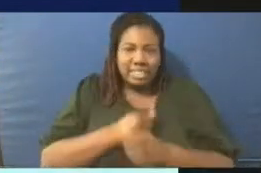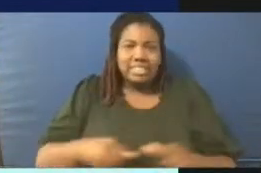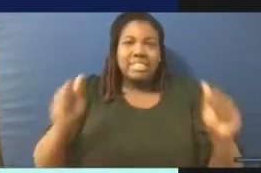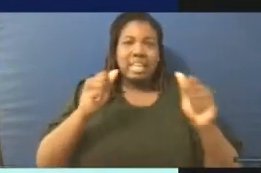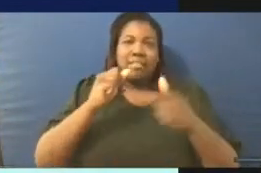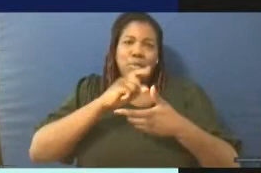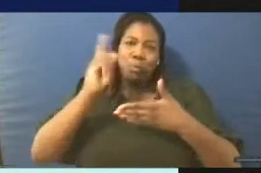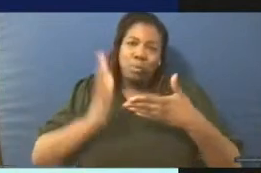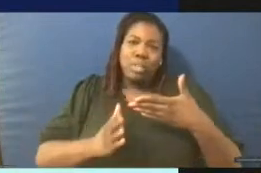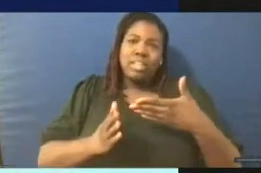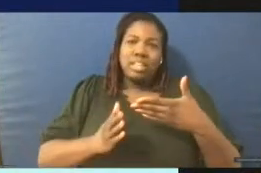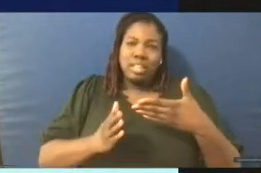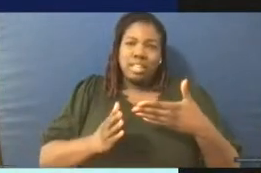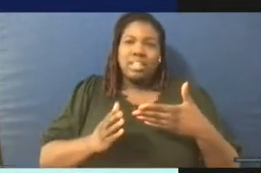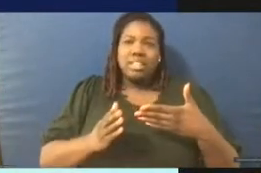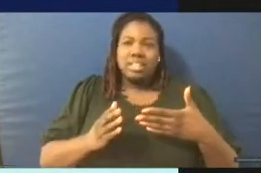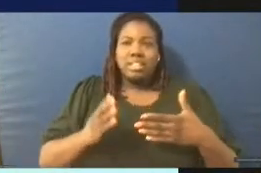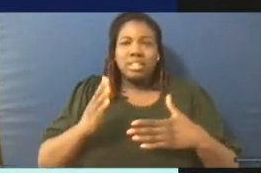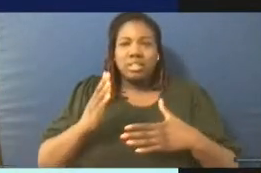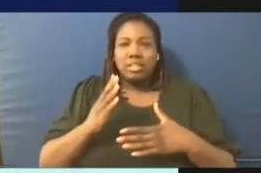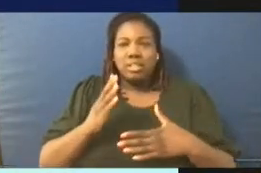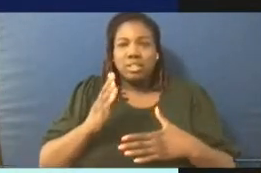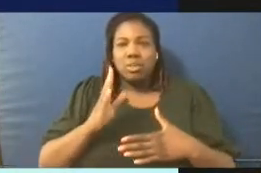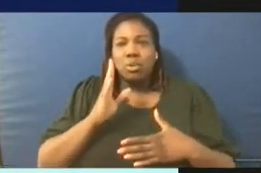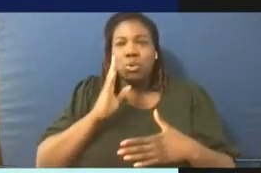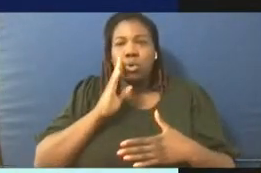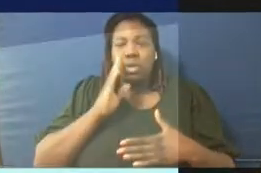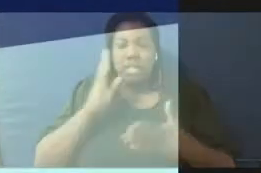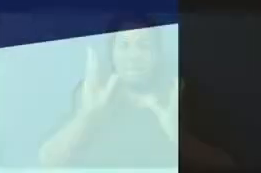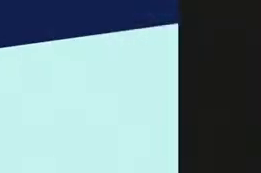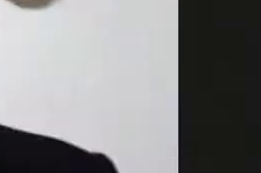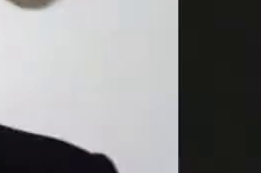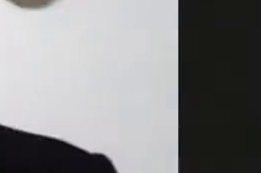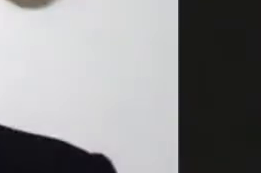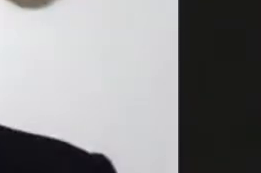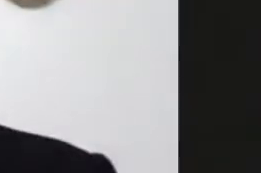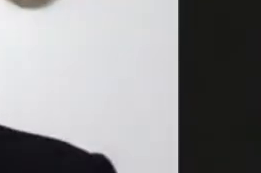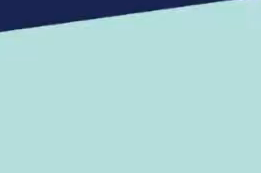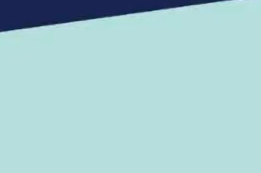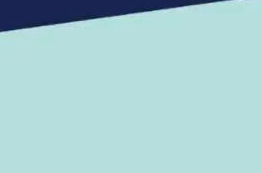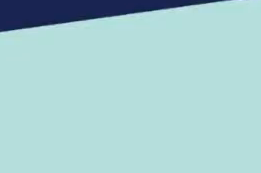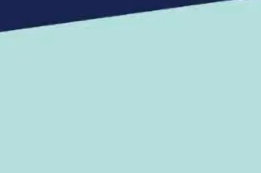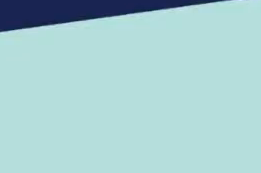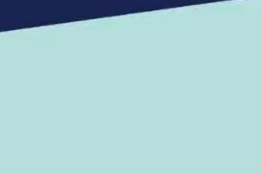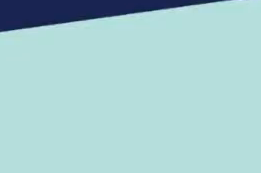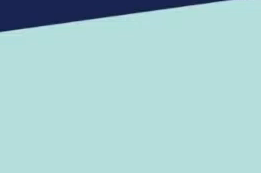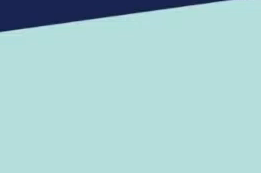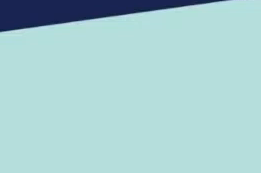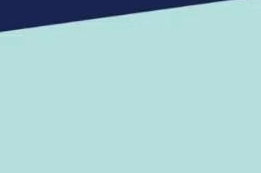weekend. Much appreciated with that. We are adjourned. Thank you. You all have a good night.